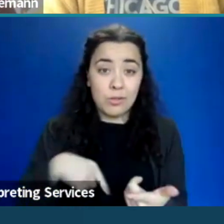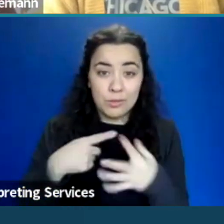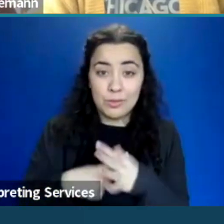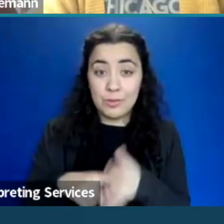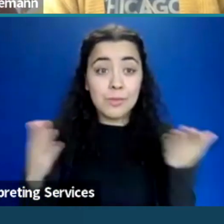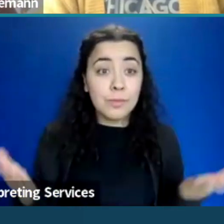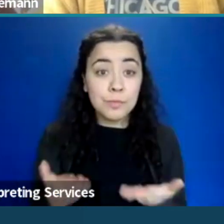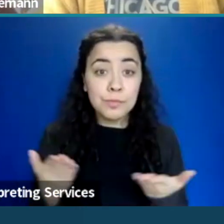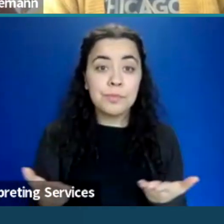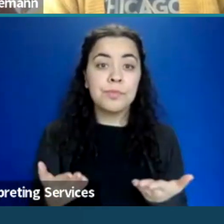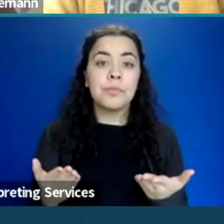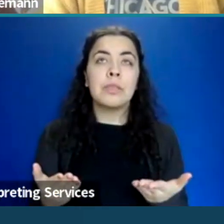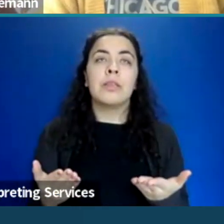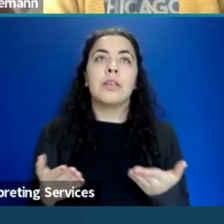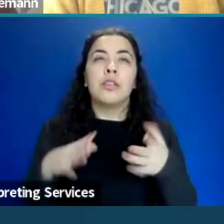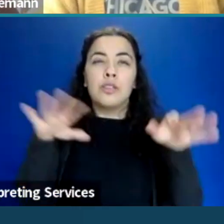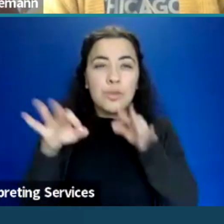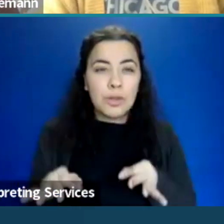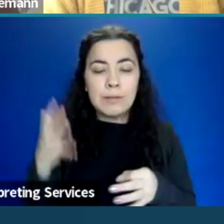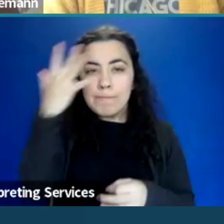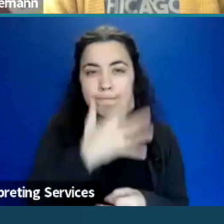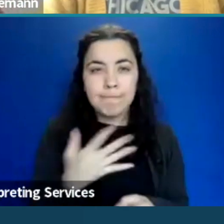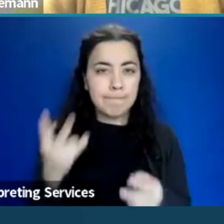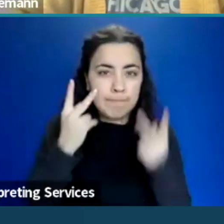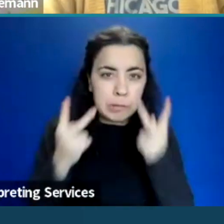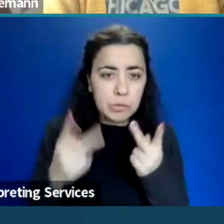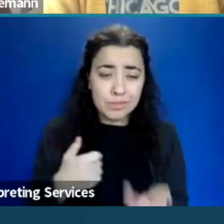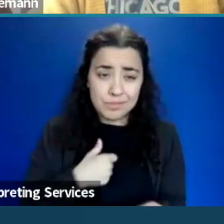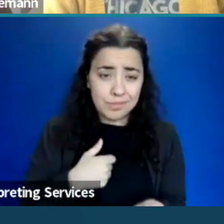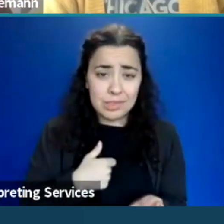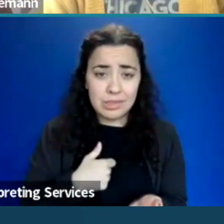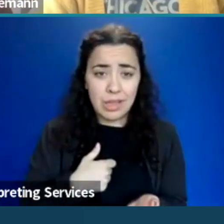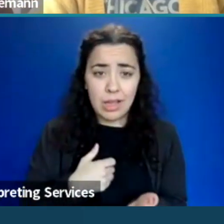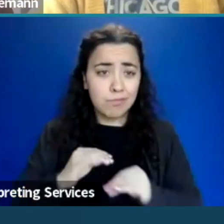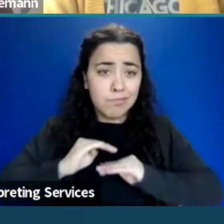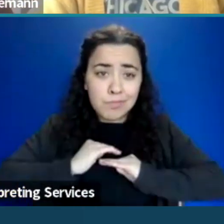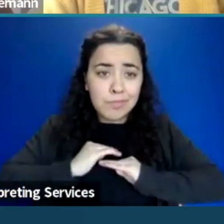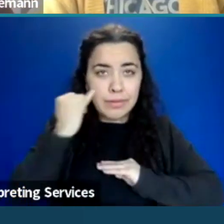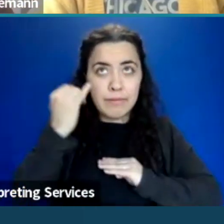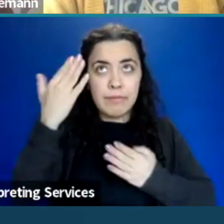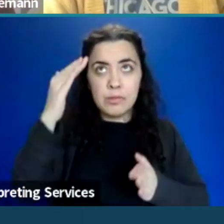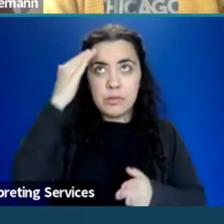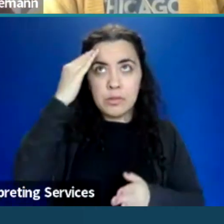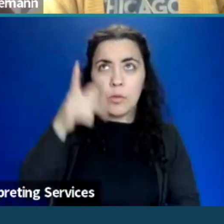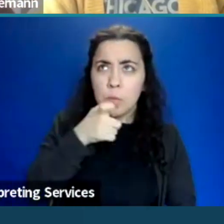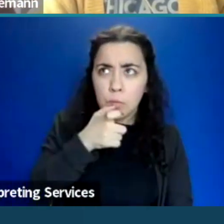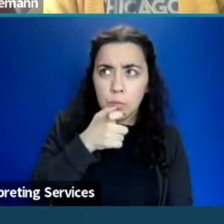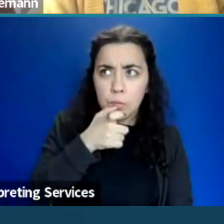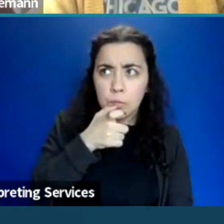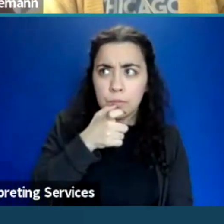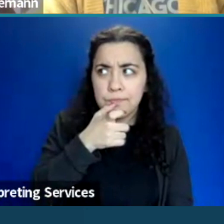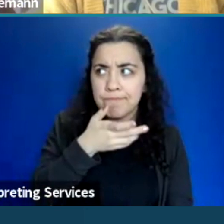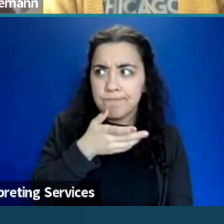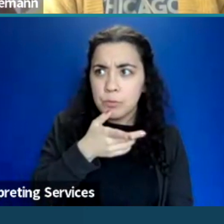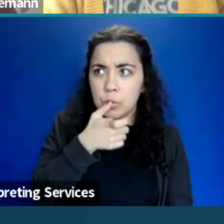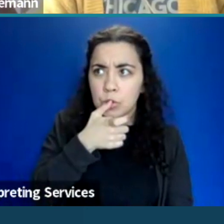here describing ourselves. I mean, I'm good just knowing who's